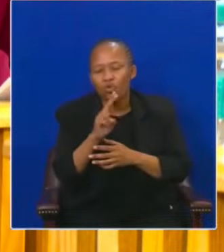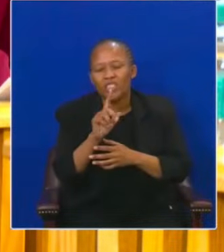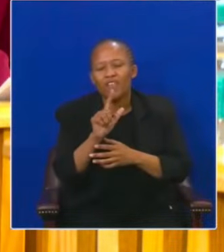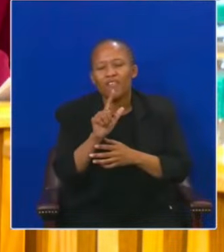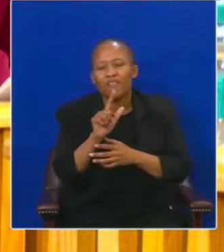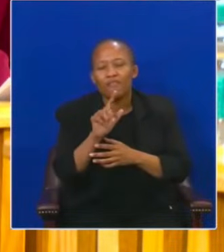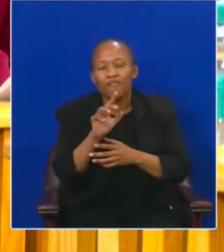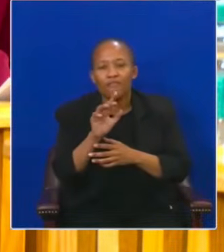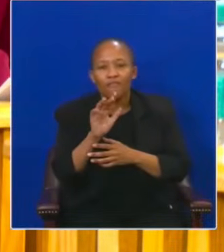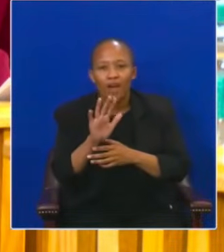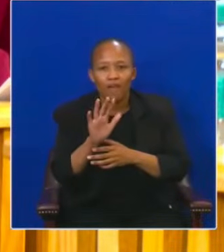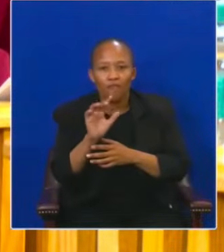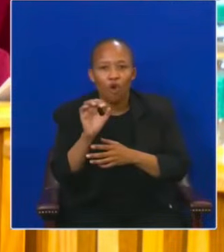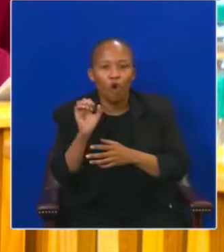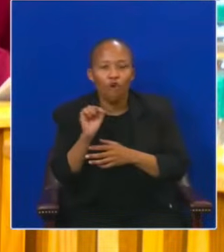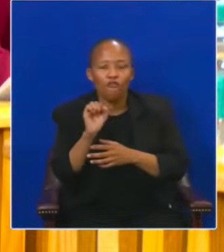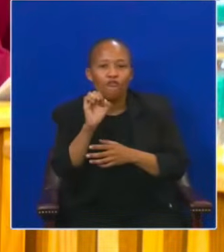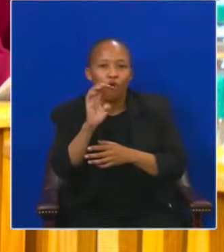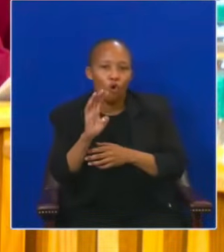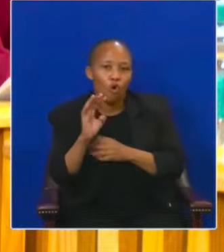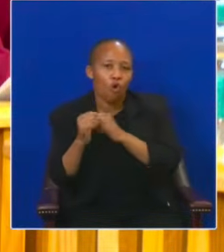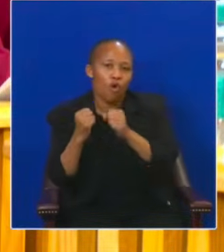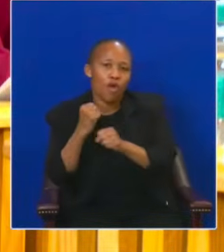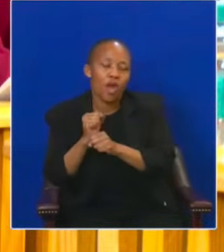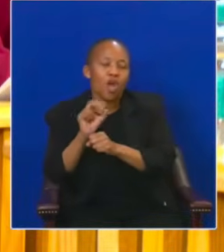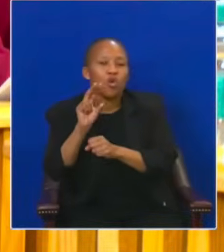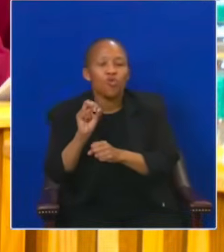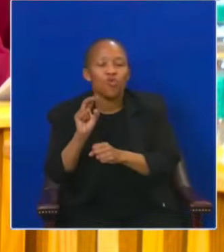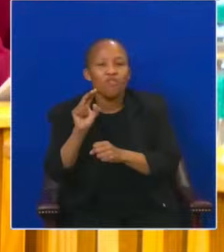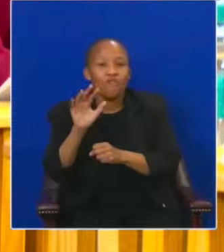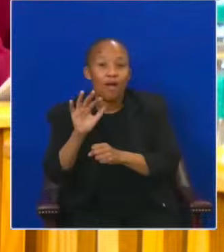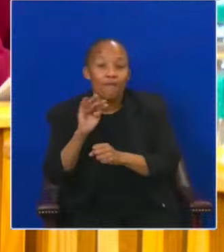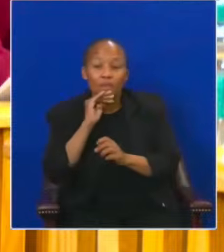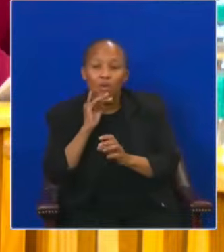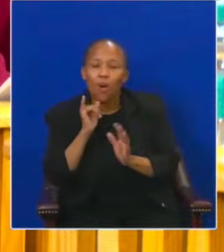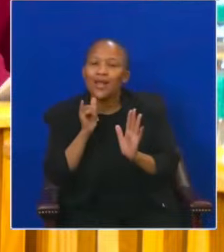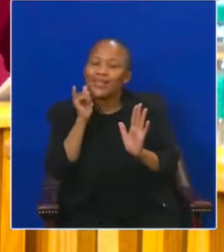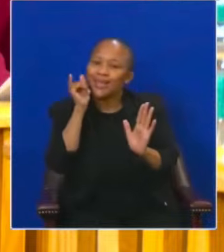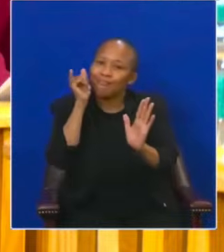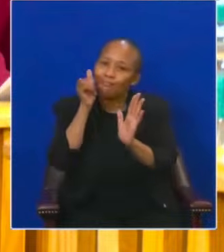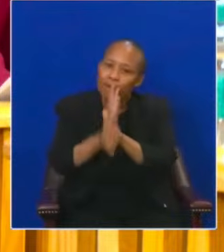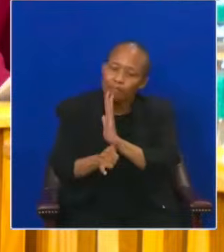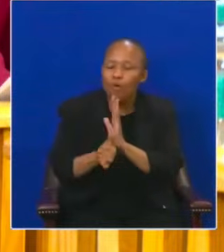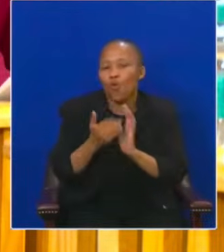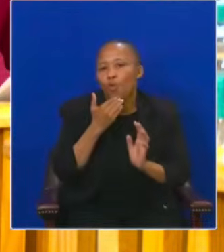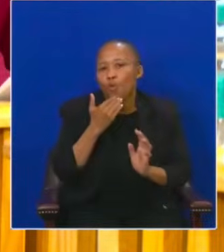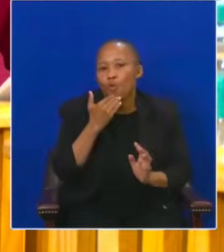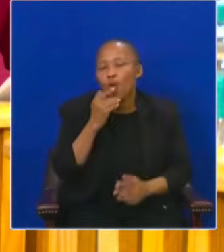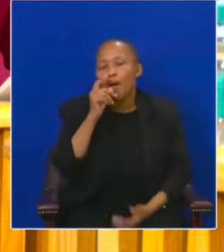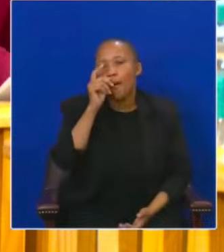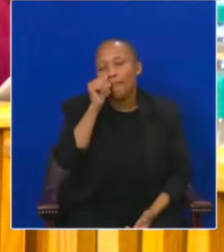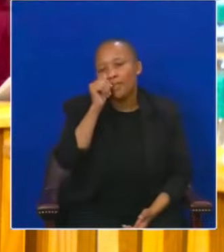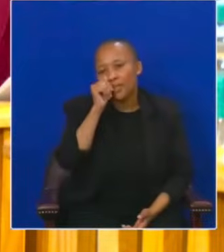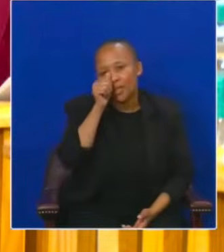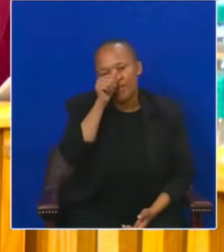4/2024, which is the murder of Mr. Armand Swart in Vereeniging.